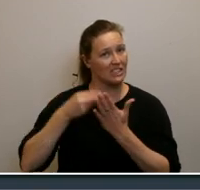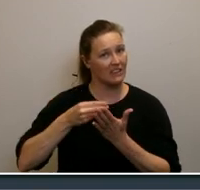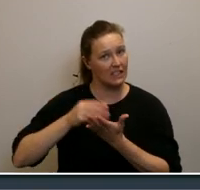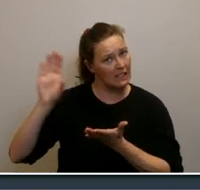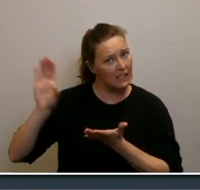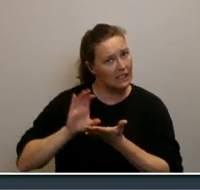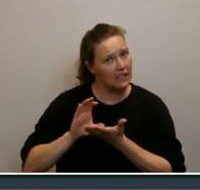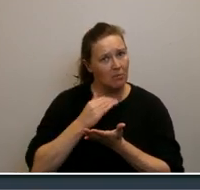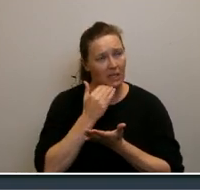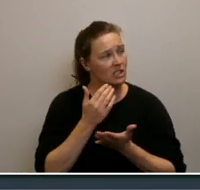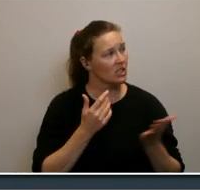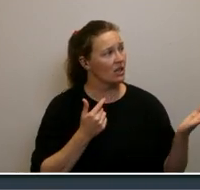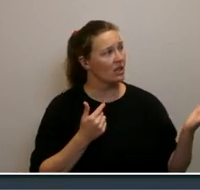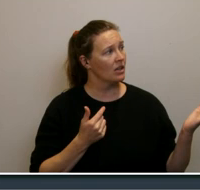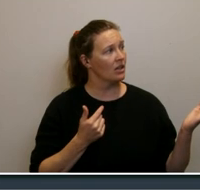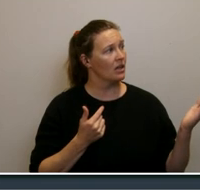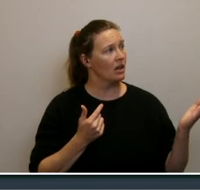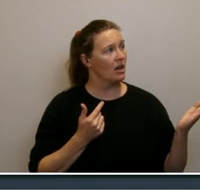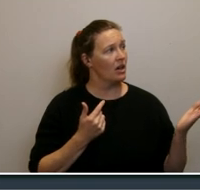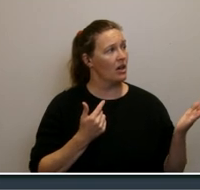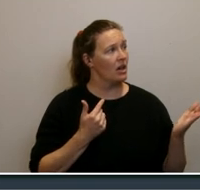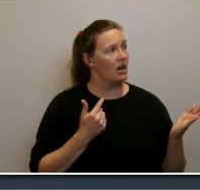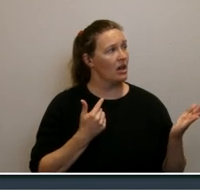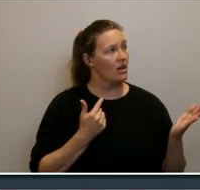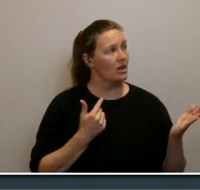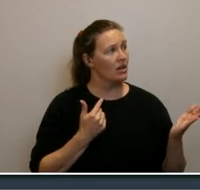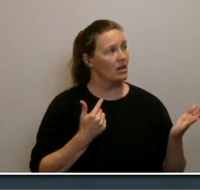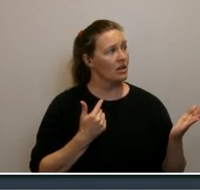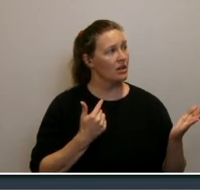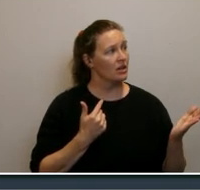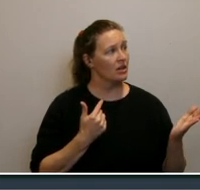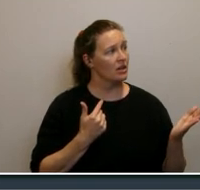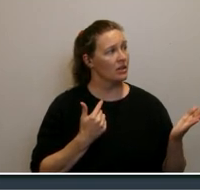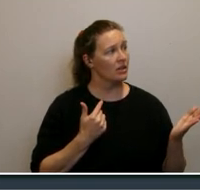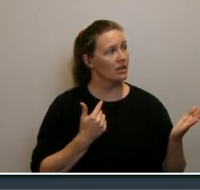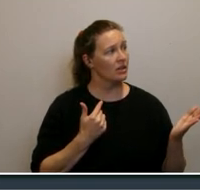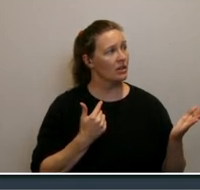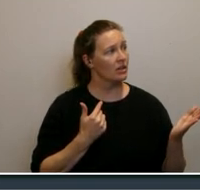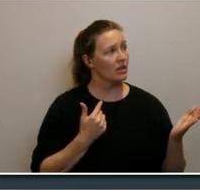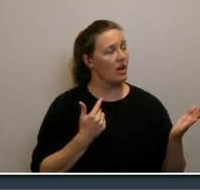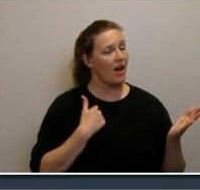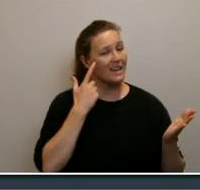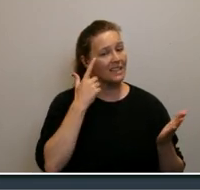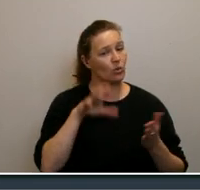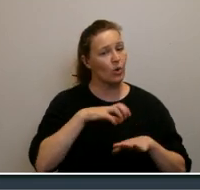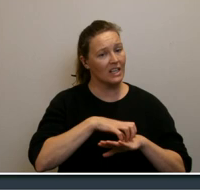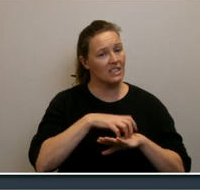heritage funding? I believe that the organisation that is applying for it does have to commit